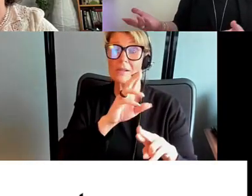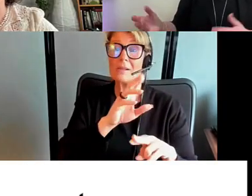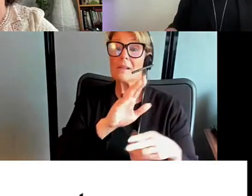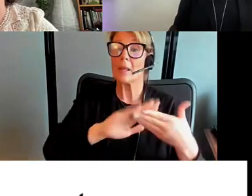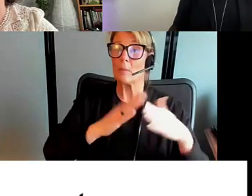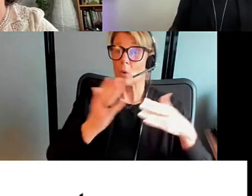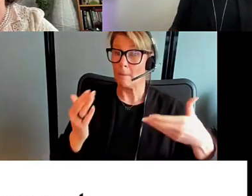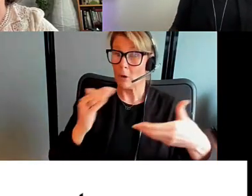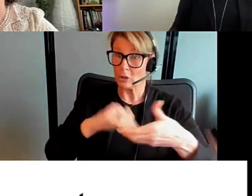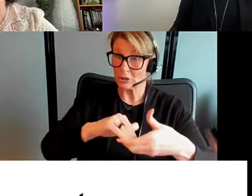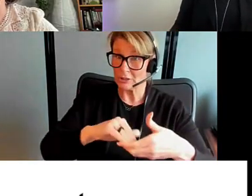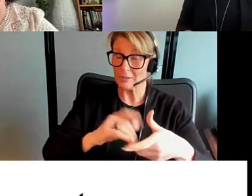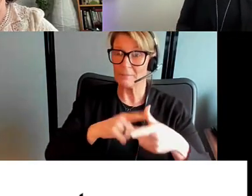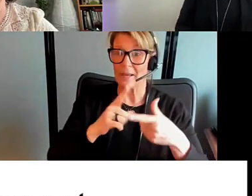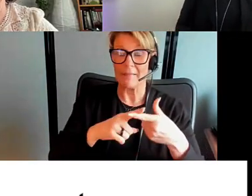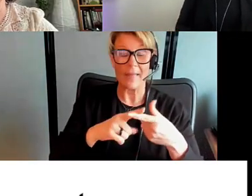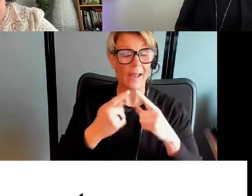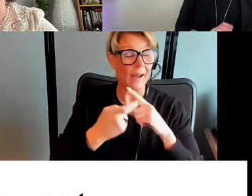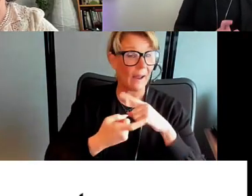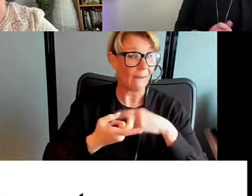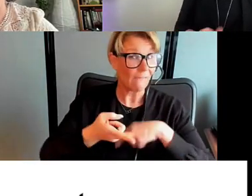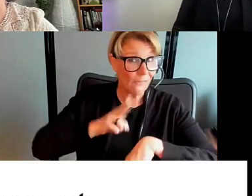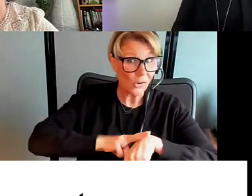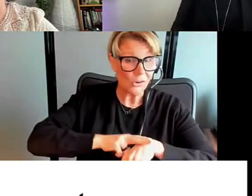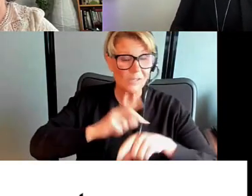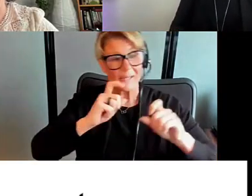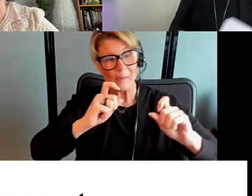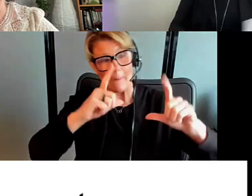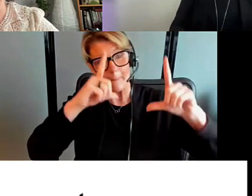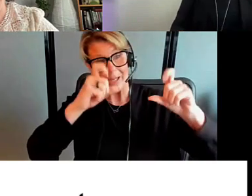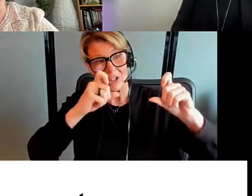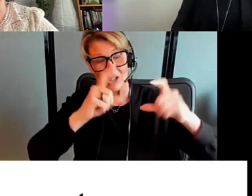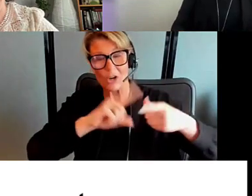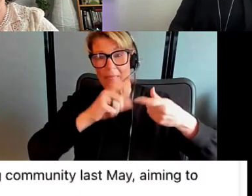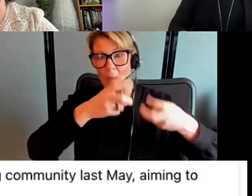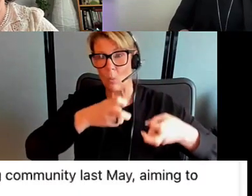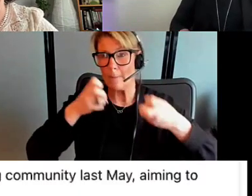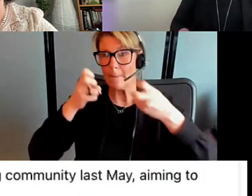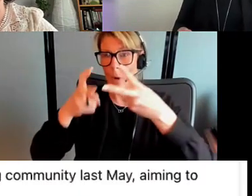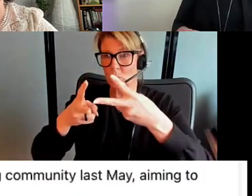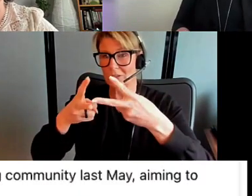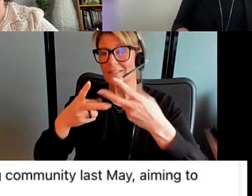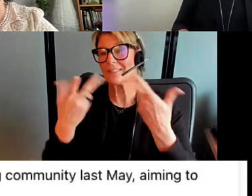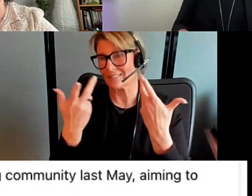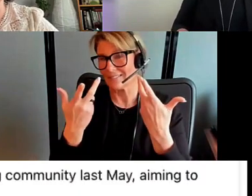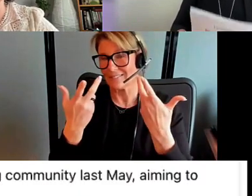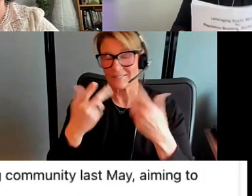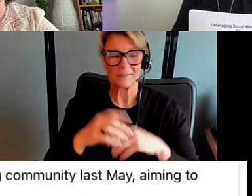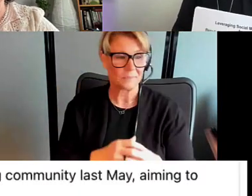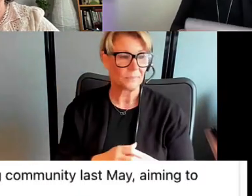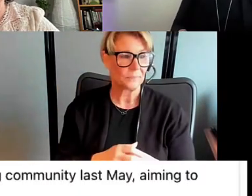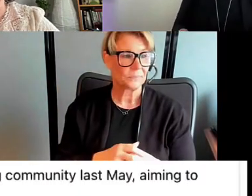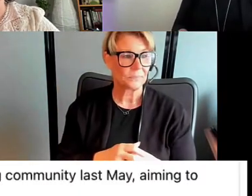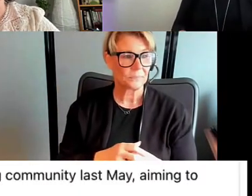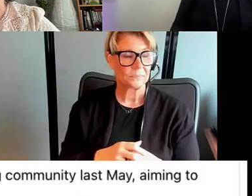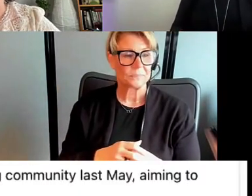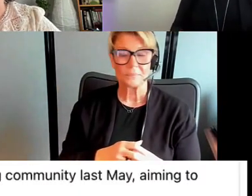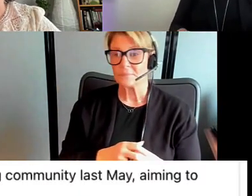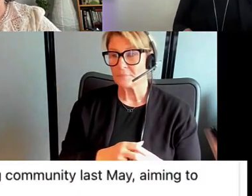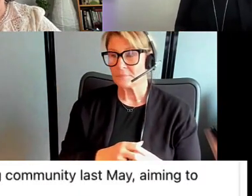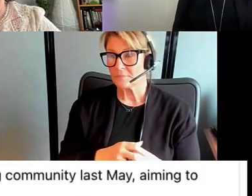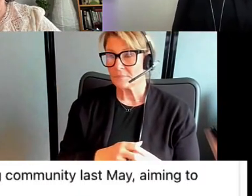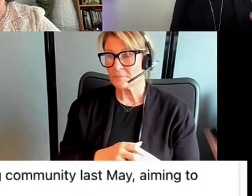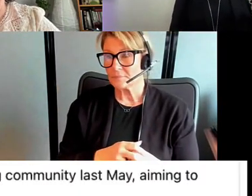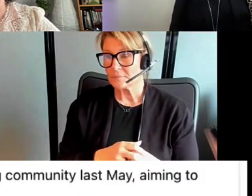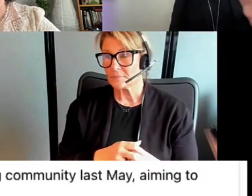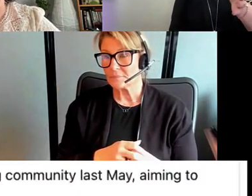take pictures and we post and do a shout out. So we'll go to the next slide. So here's another